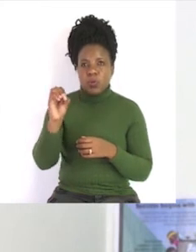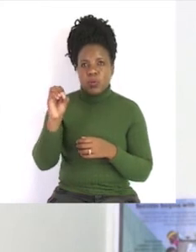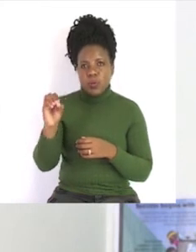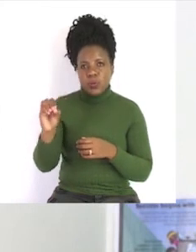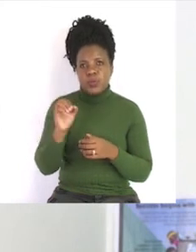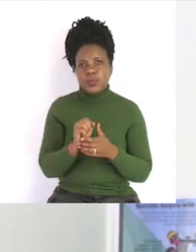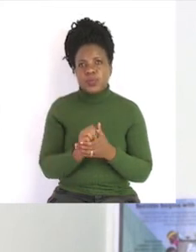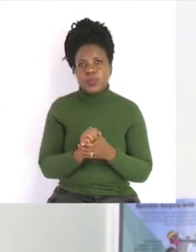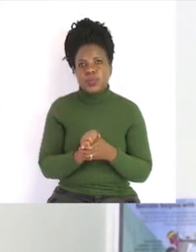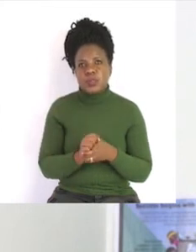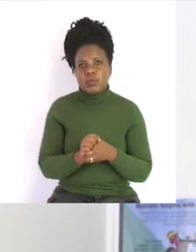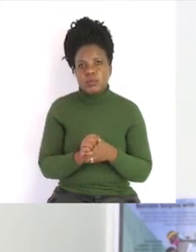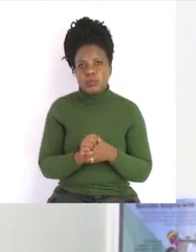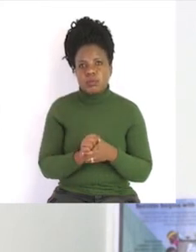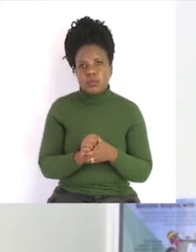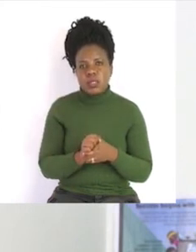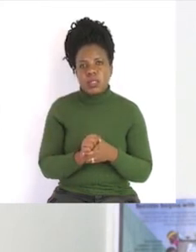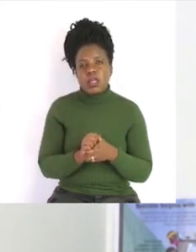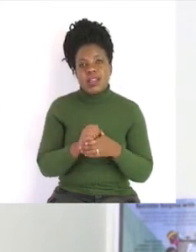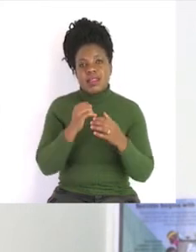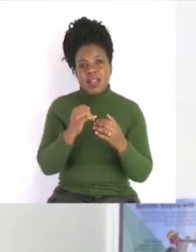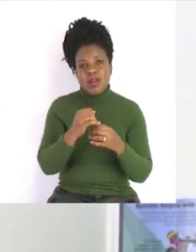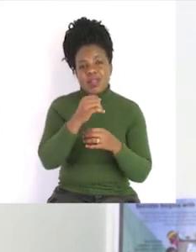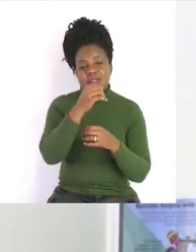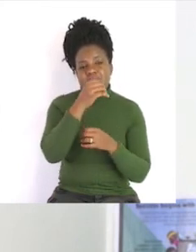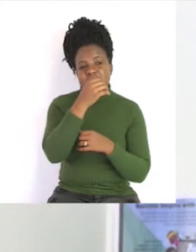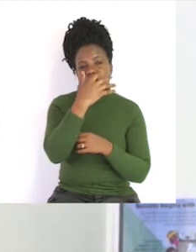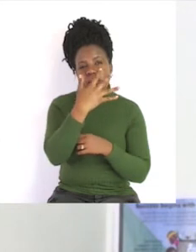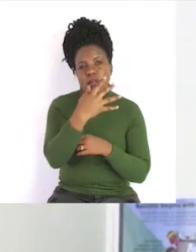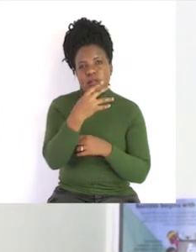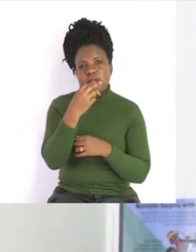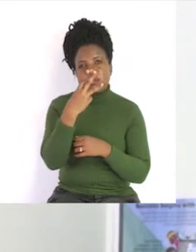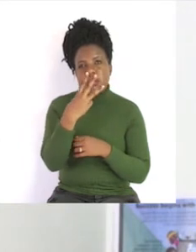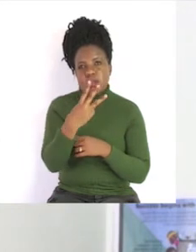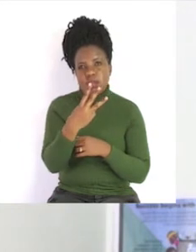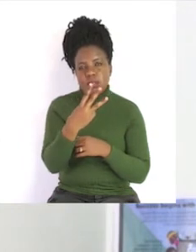one, you make sure you put a decimal point here.